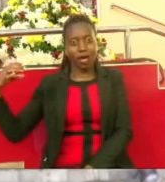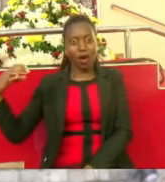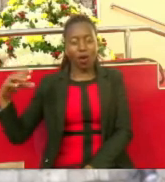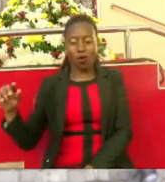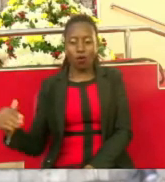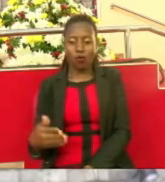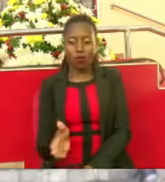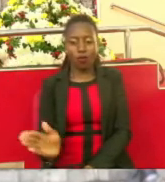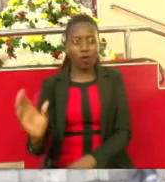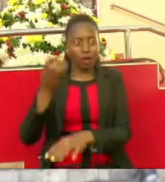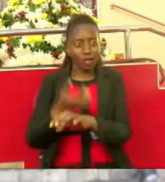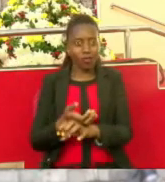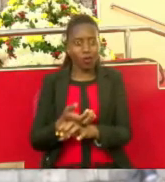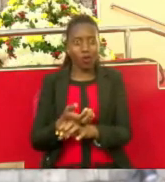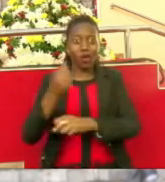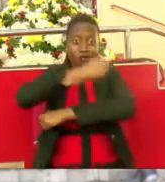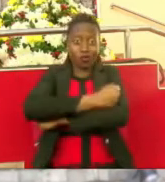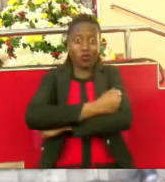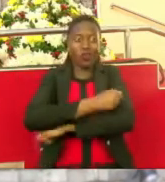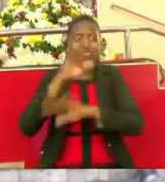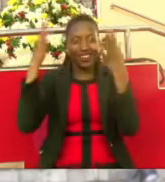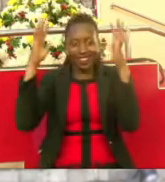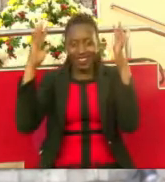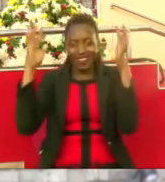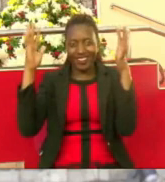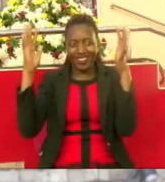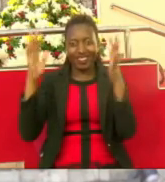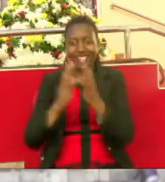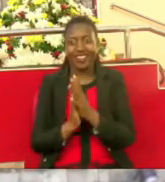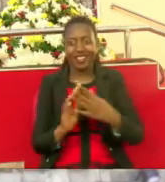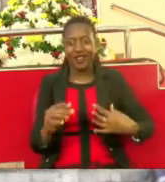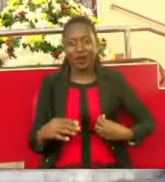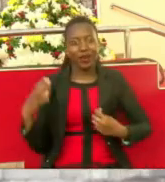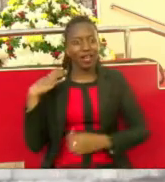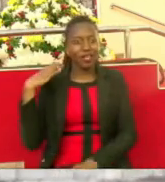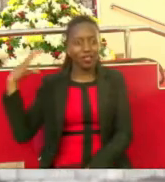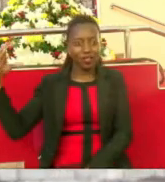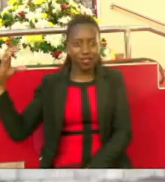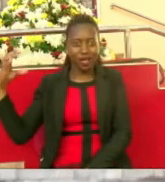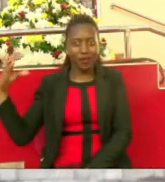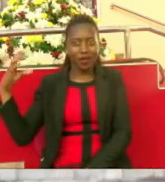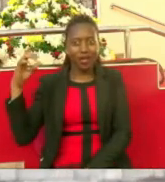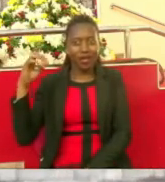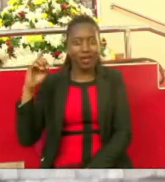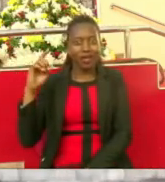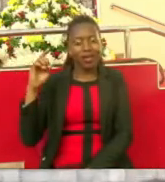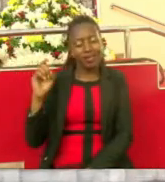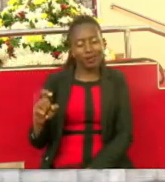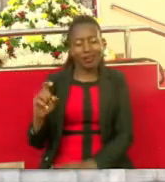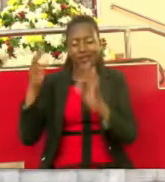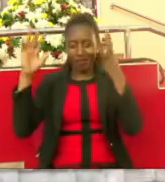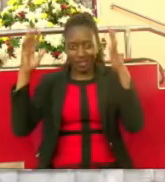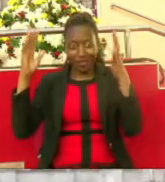wa Cornerstone Academy. Clap for me. Nipigie ni makofi. A chairman deserves to be clapped for. Mwenyekiti anastahili